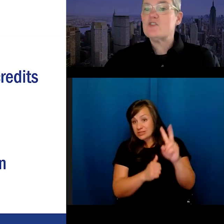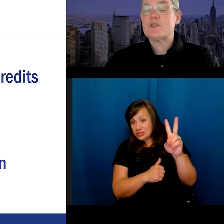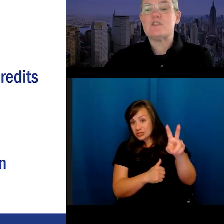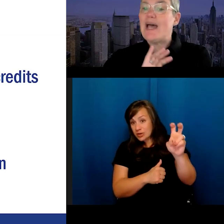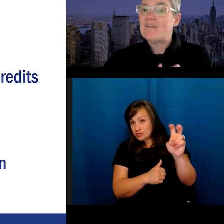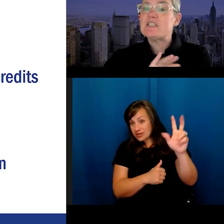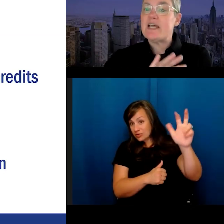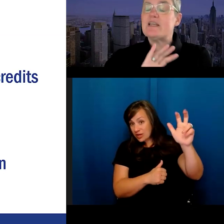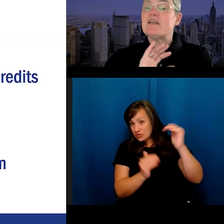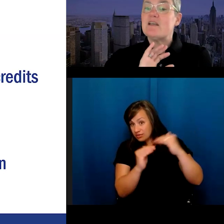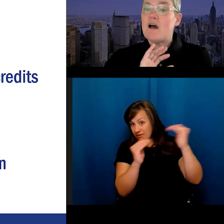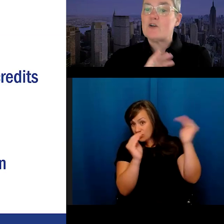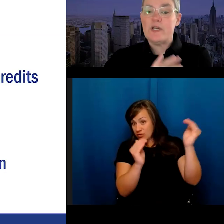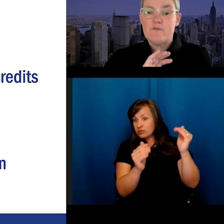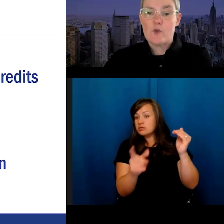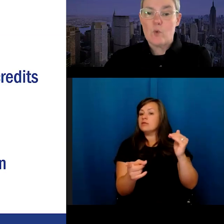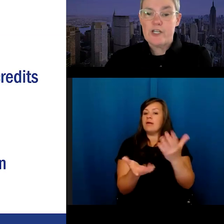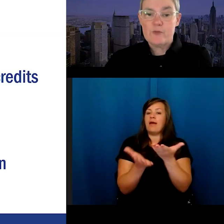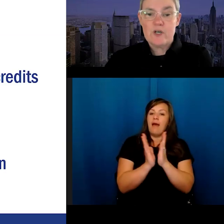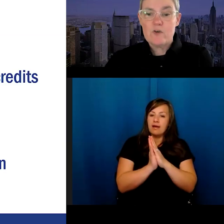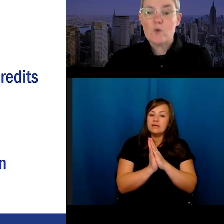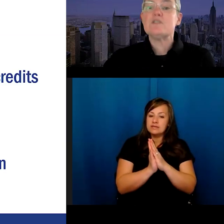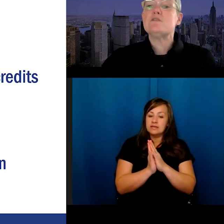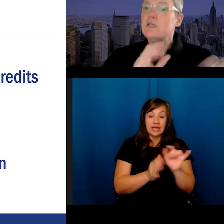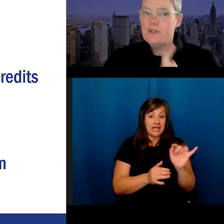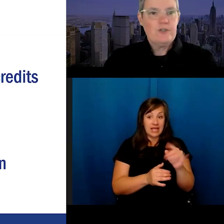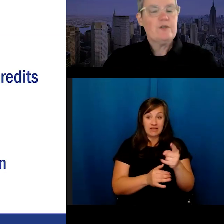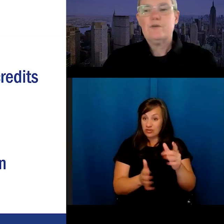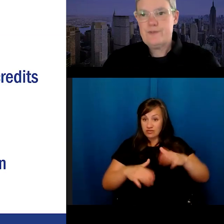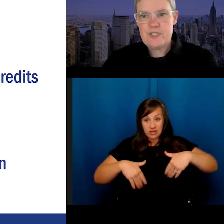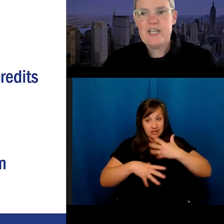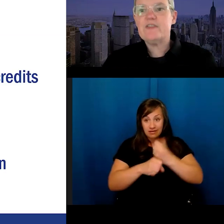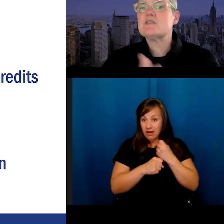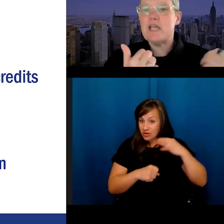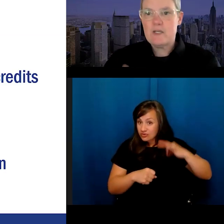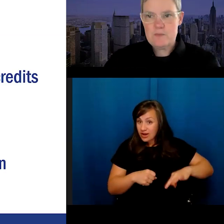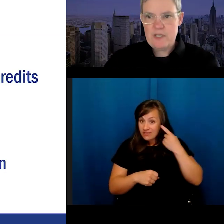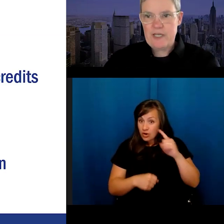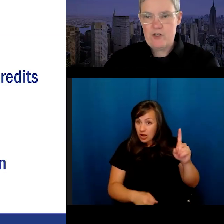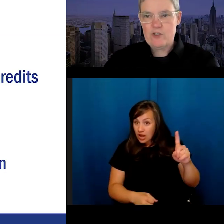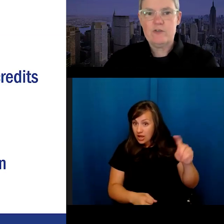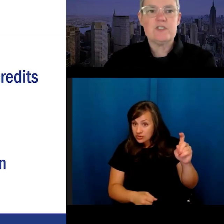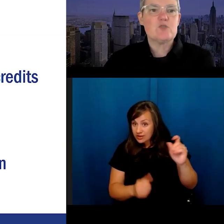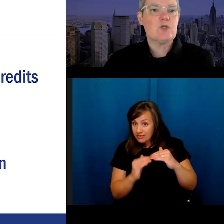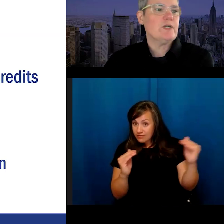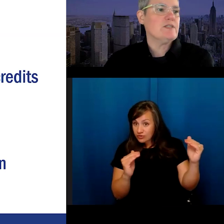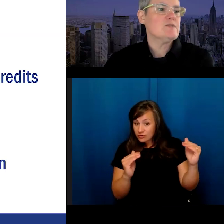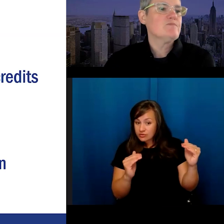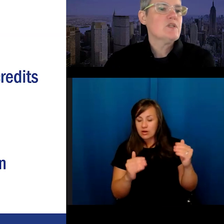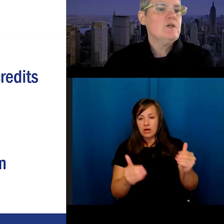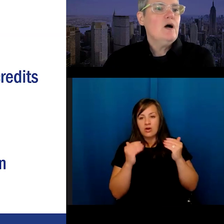to your advisor, because if you haven't gotten credit for the 100 level courses, you can take these exams and earn 6